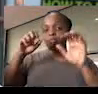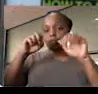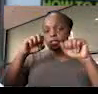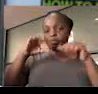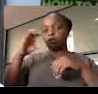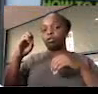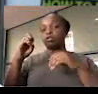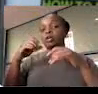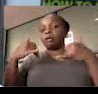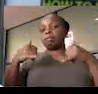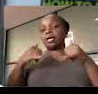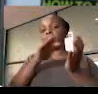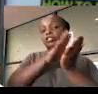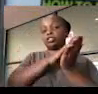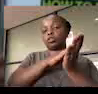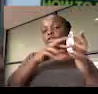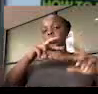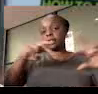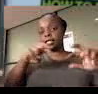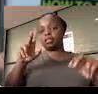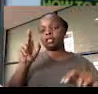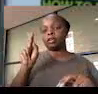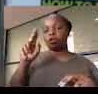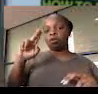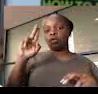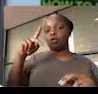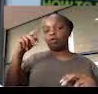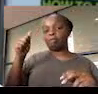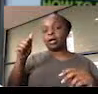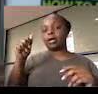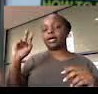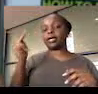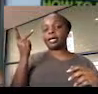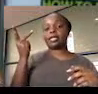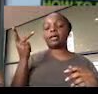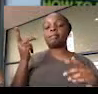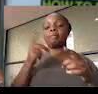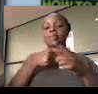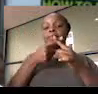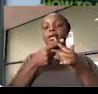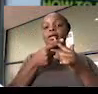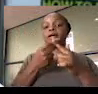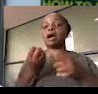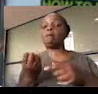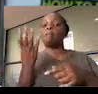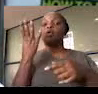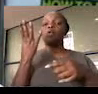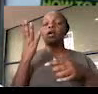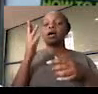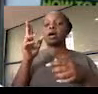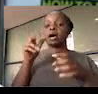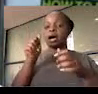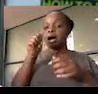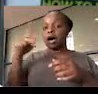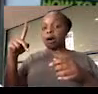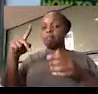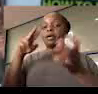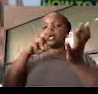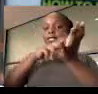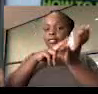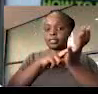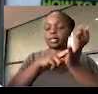your M-Pesa PIN, then you send. You're going to get a message from Safaricom that you have sent your money to Kupa, Kenya. That